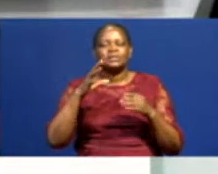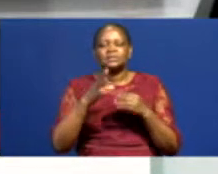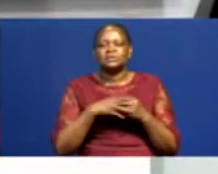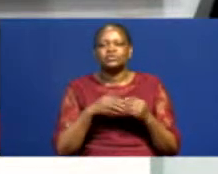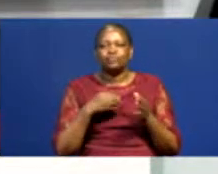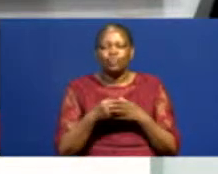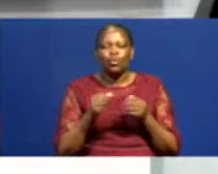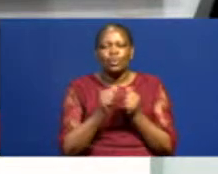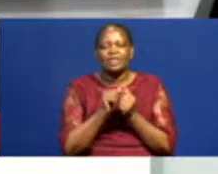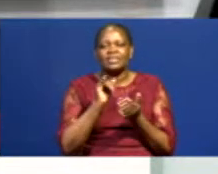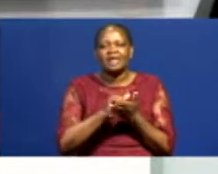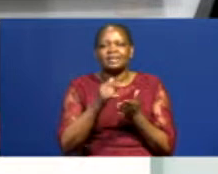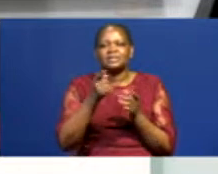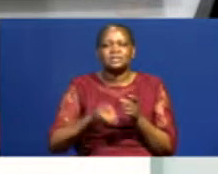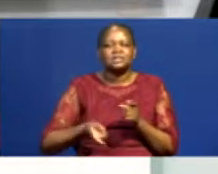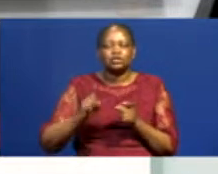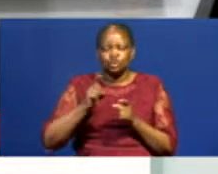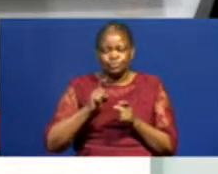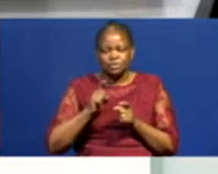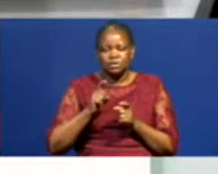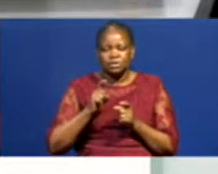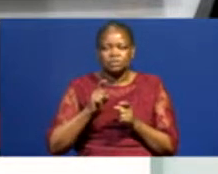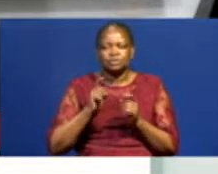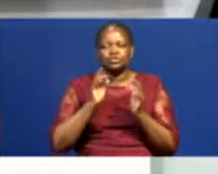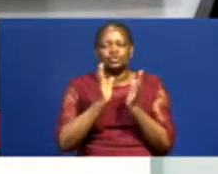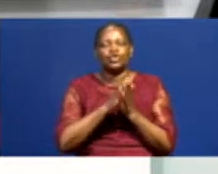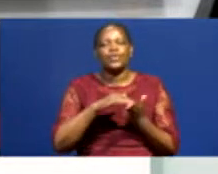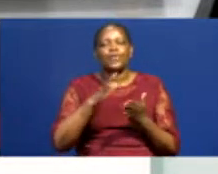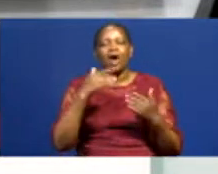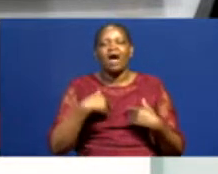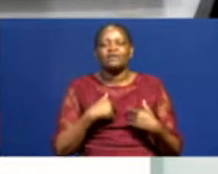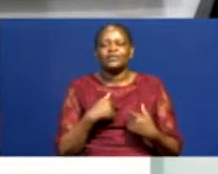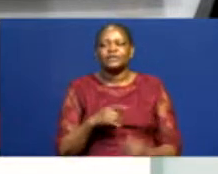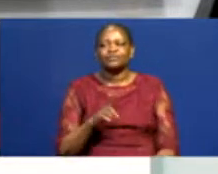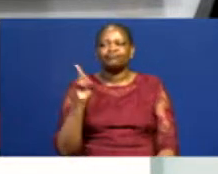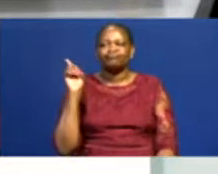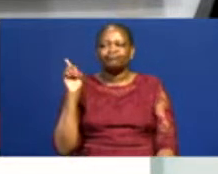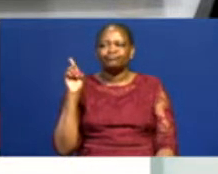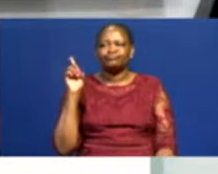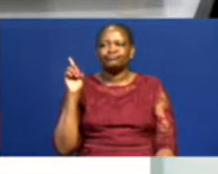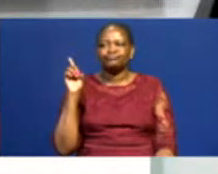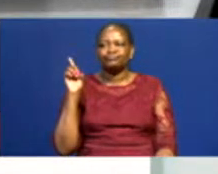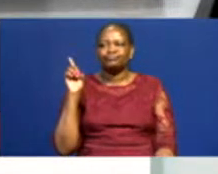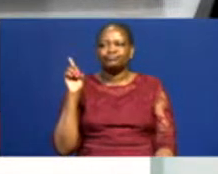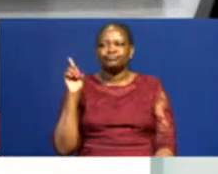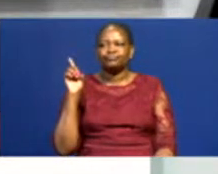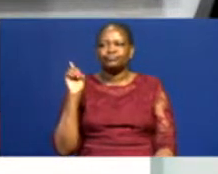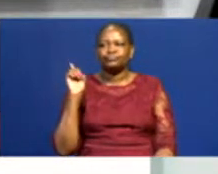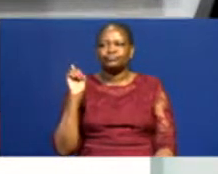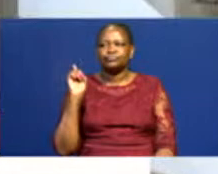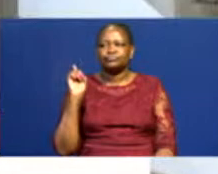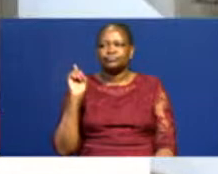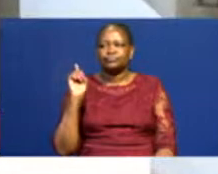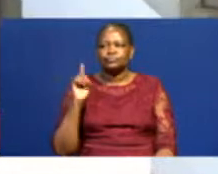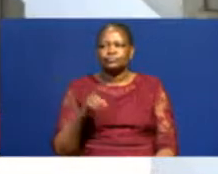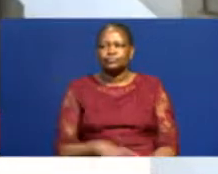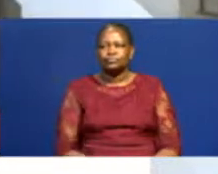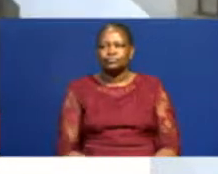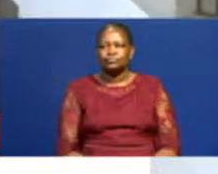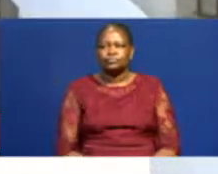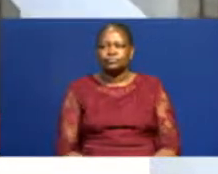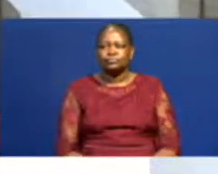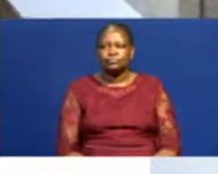that increment. Our reporter, Junior Karisa, with more details on the school heads.